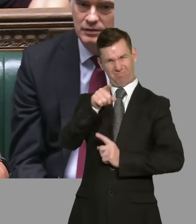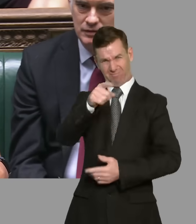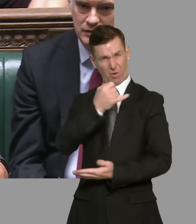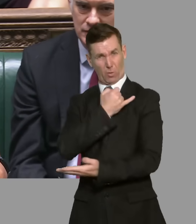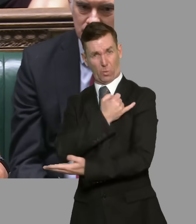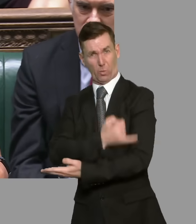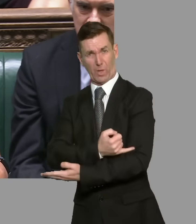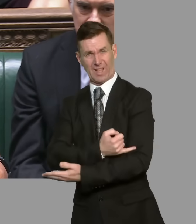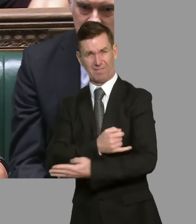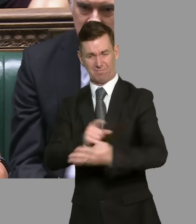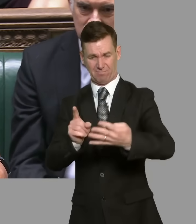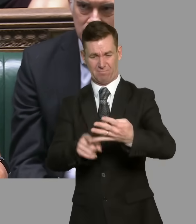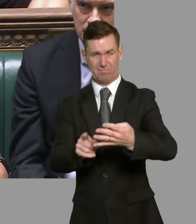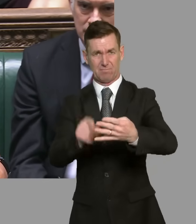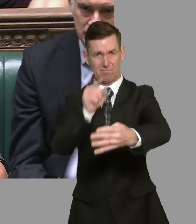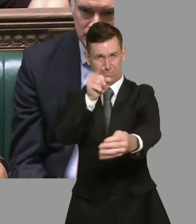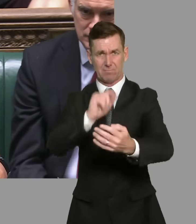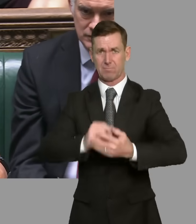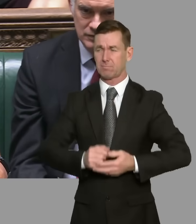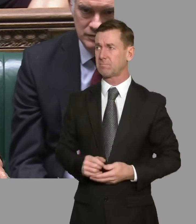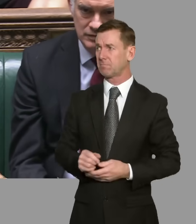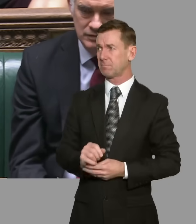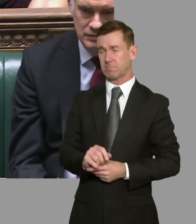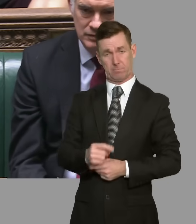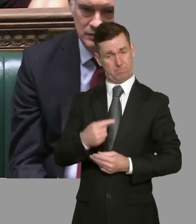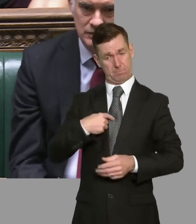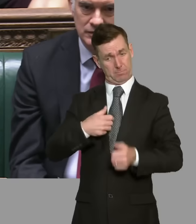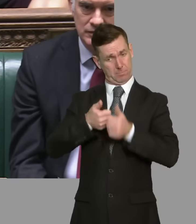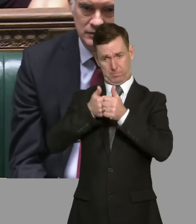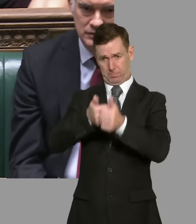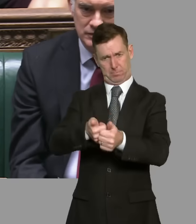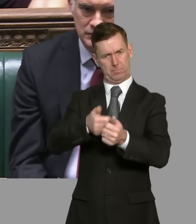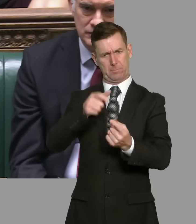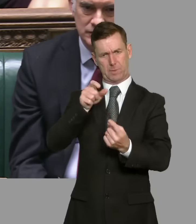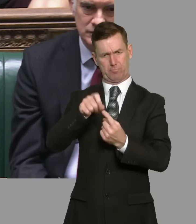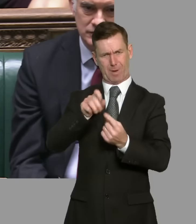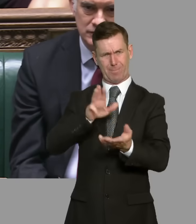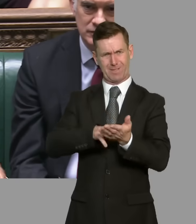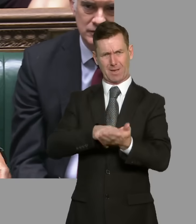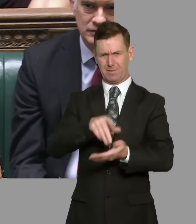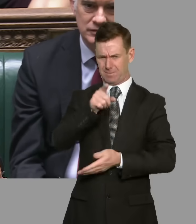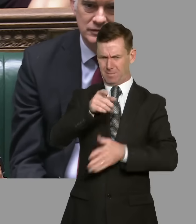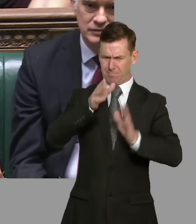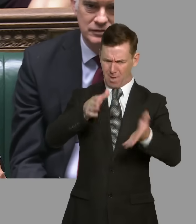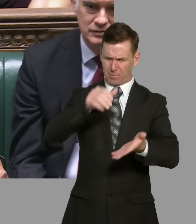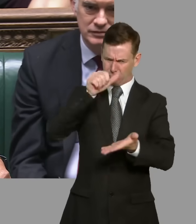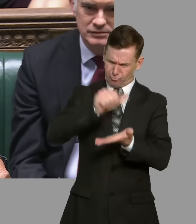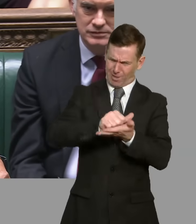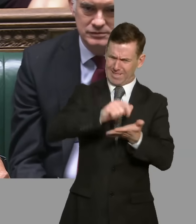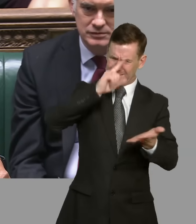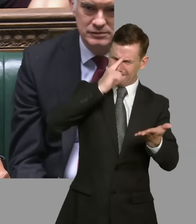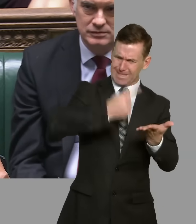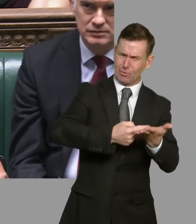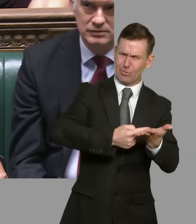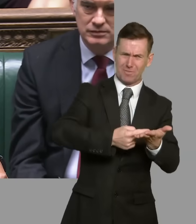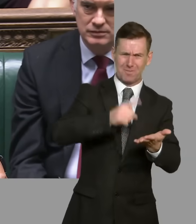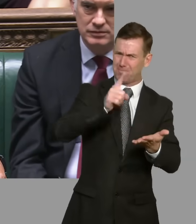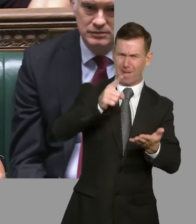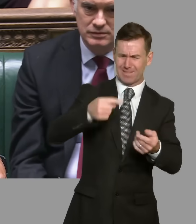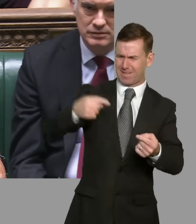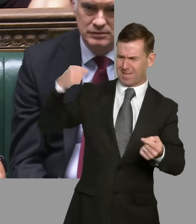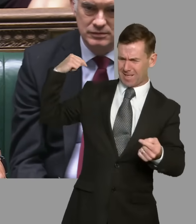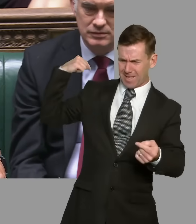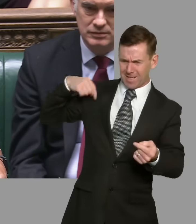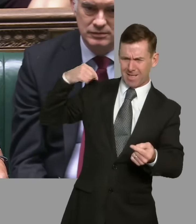support the Prime Minister when he does the right thing. But time after time, this Prime Minister has done the wrong thing for our